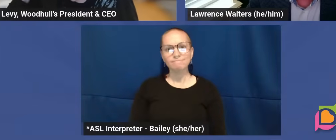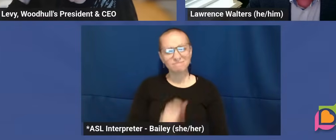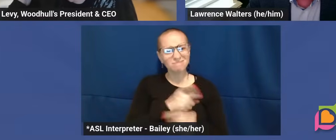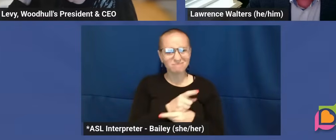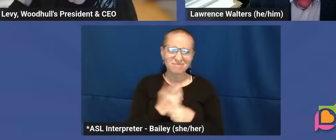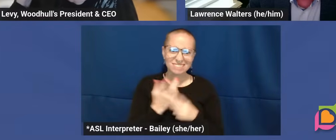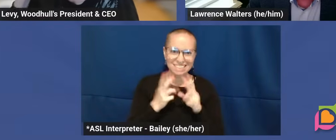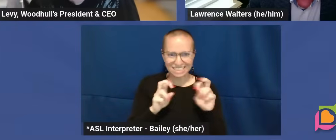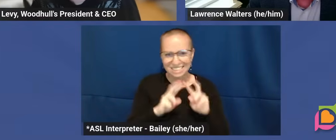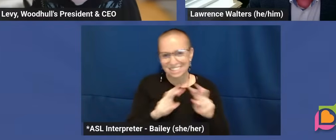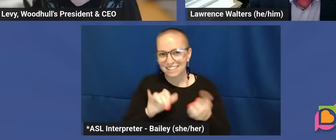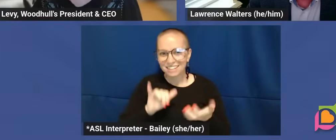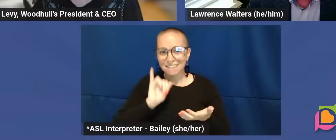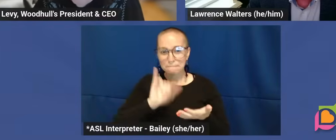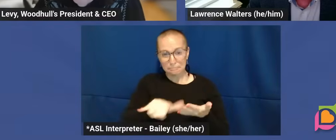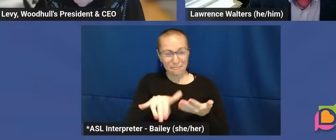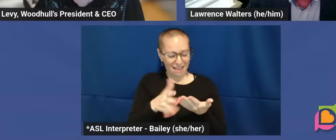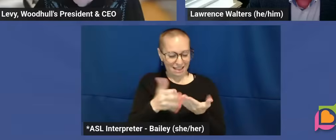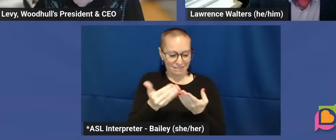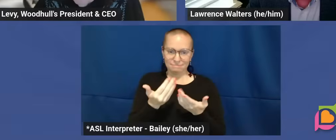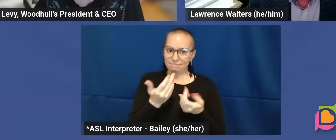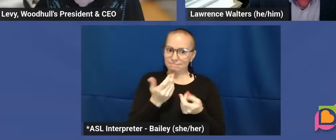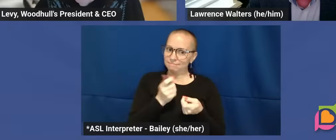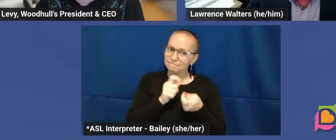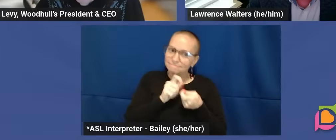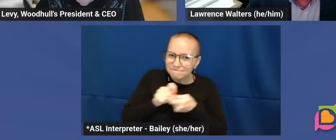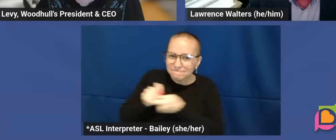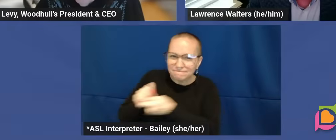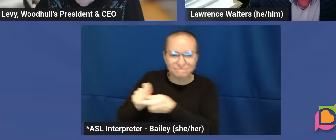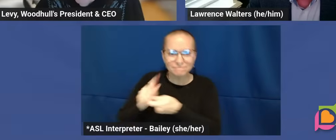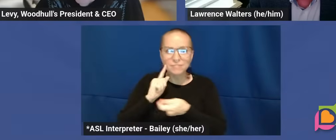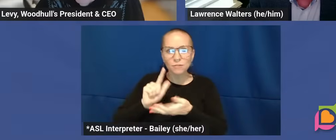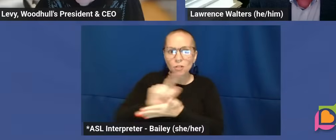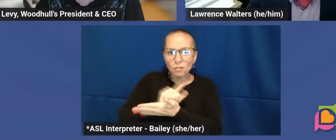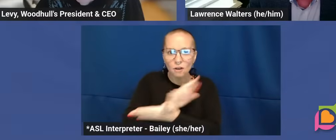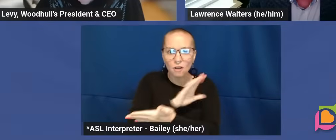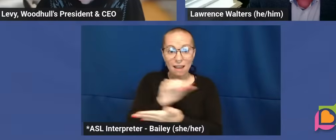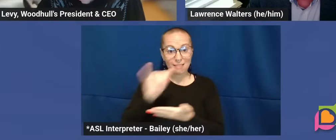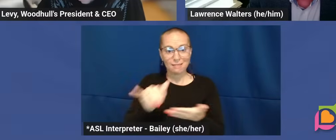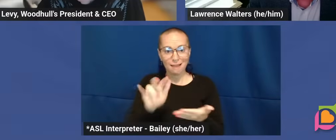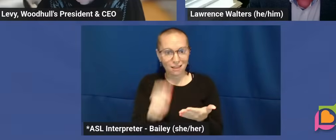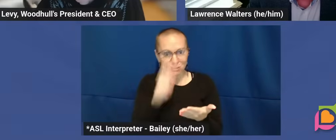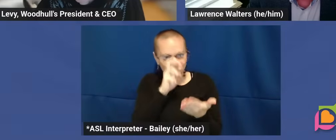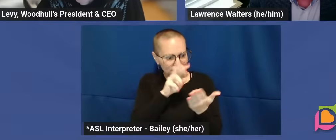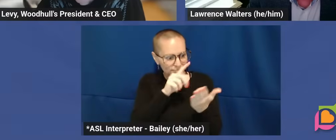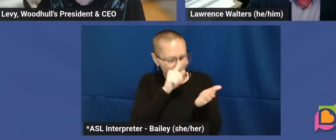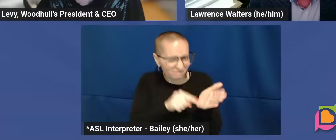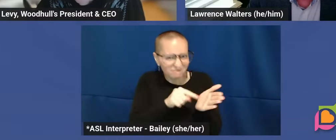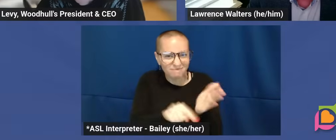parsing the fine distinctions in the law and the fact that the level of scrutiny wasn't